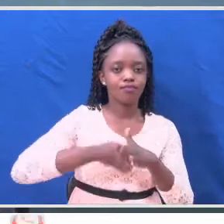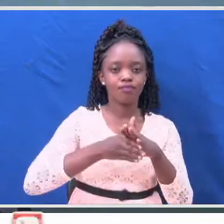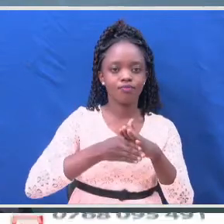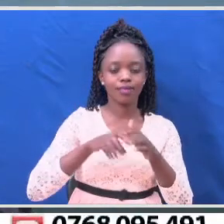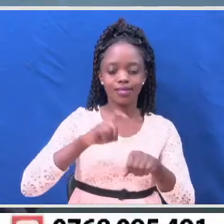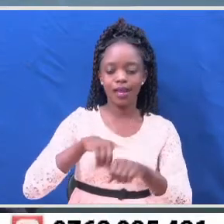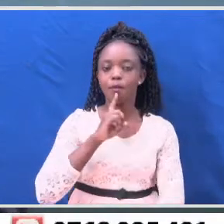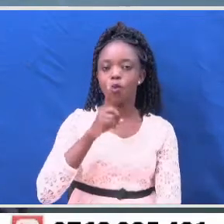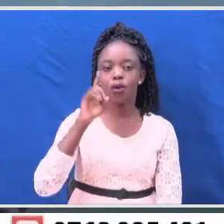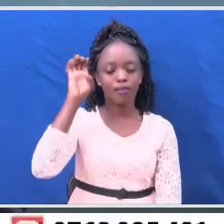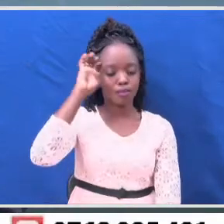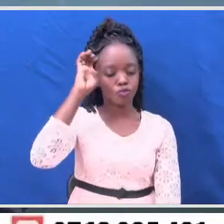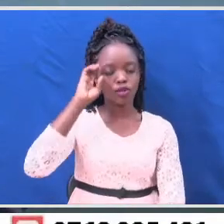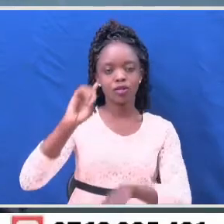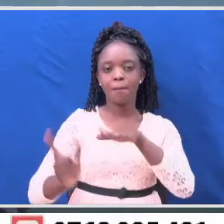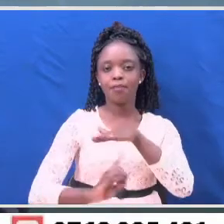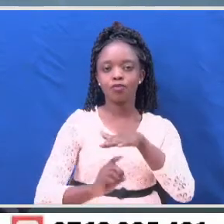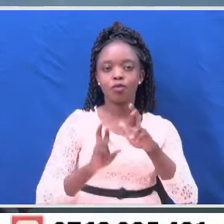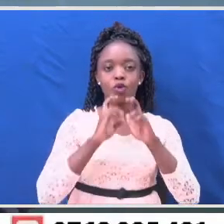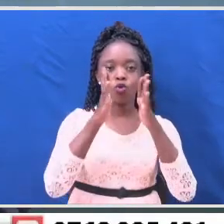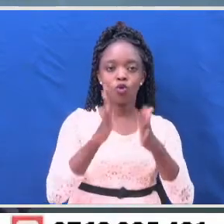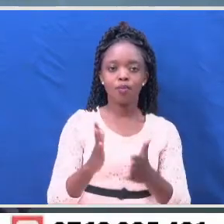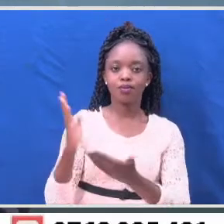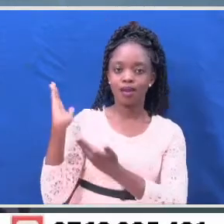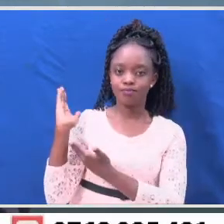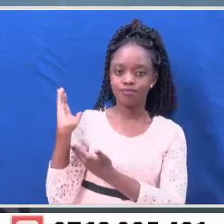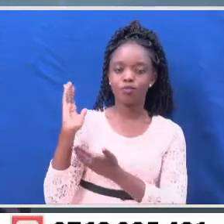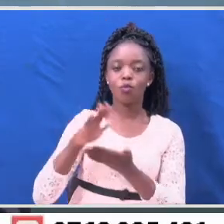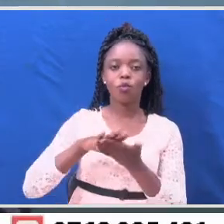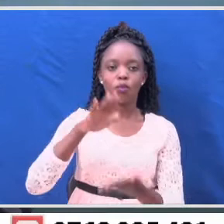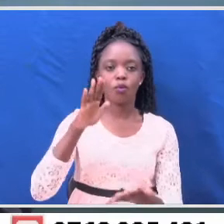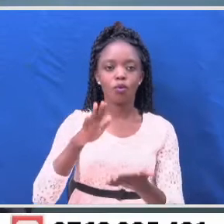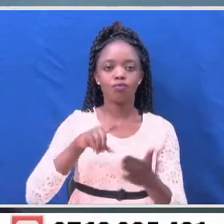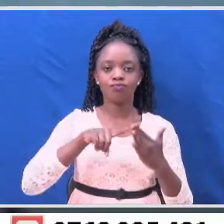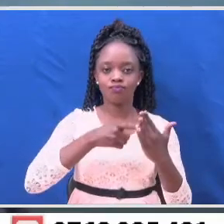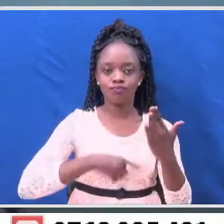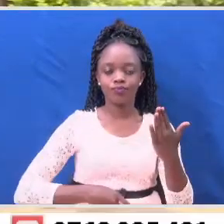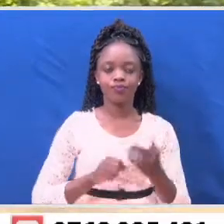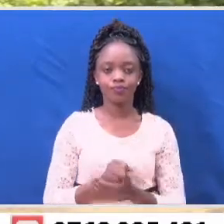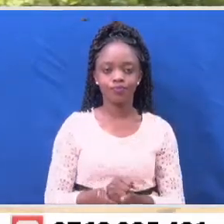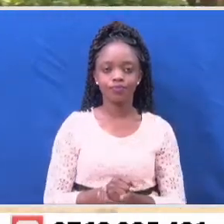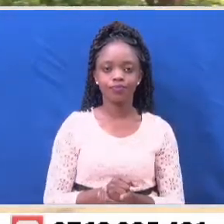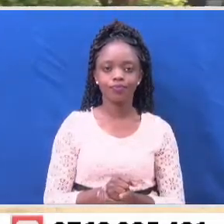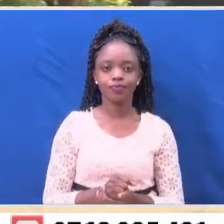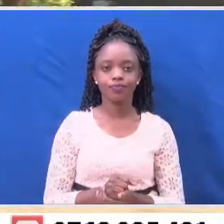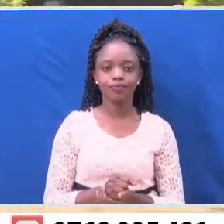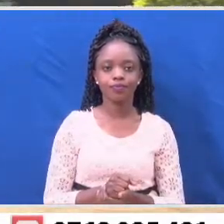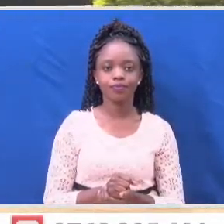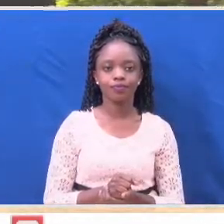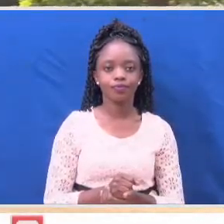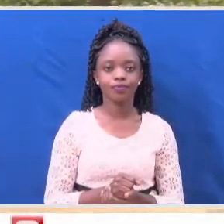Ministry of Education. Nanok Lauren caught up with some of them and has filed the following report.